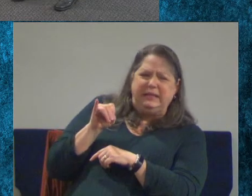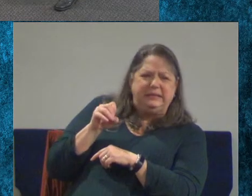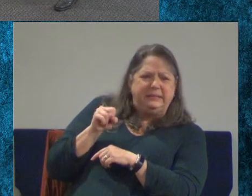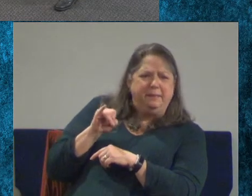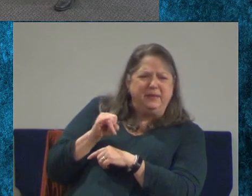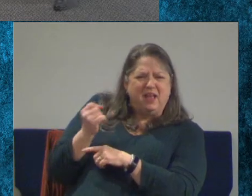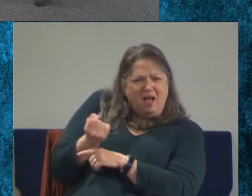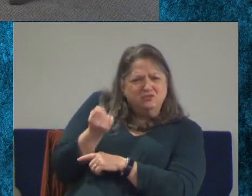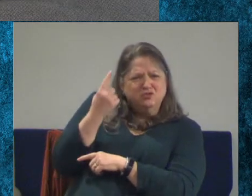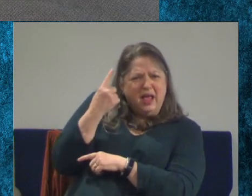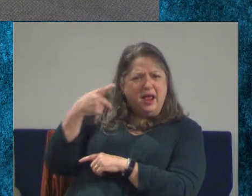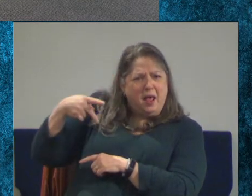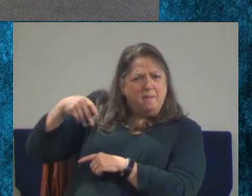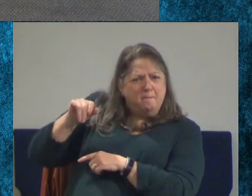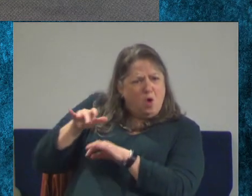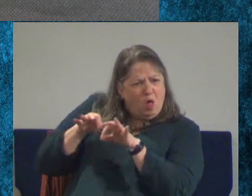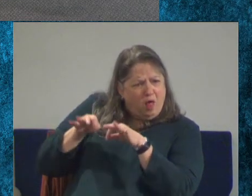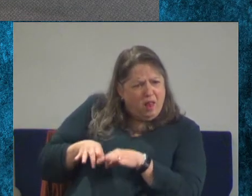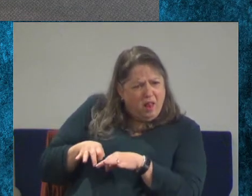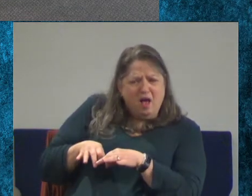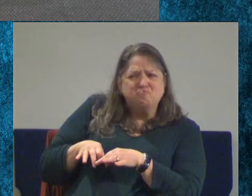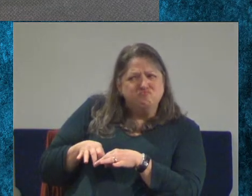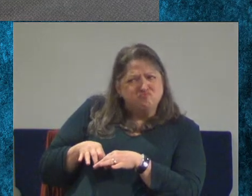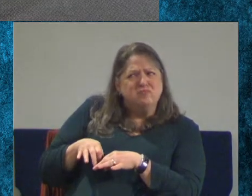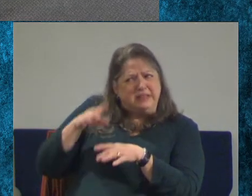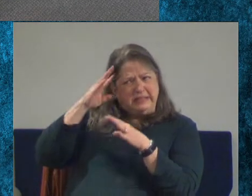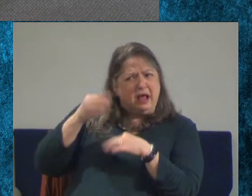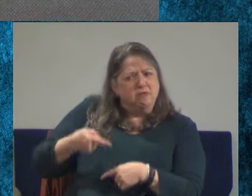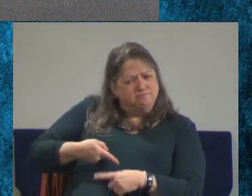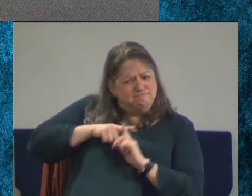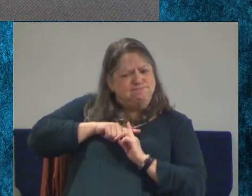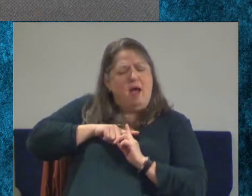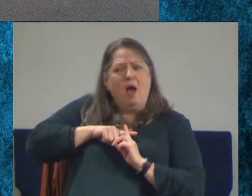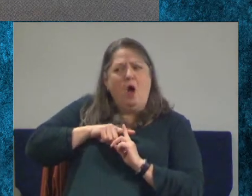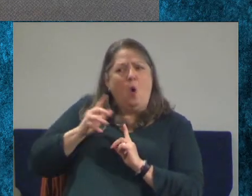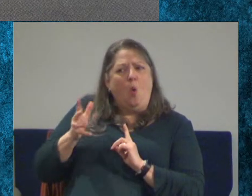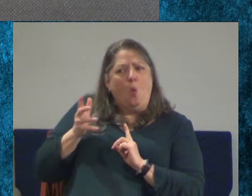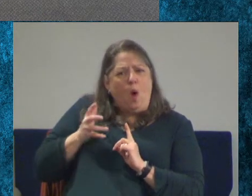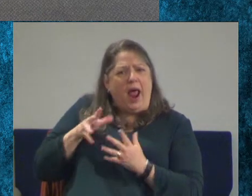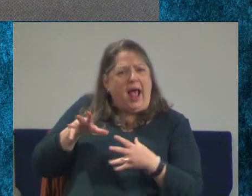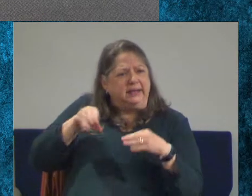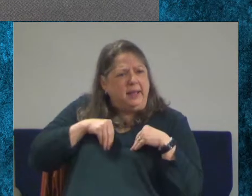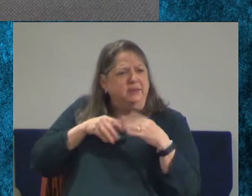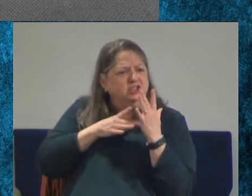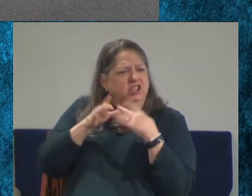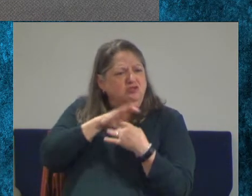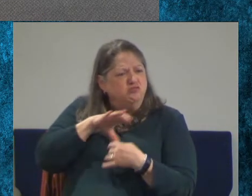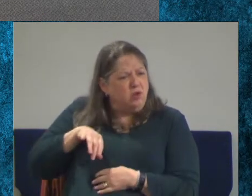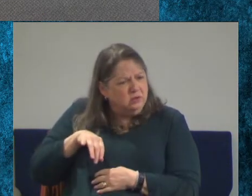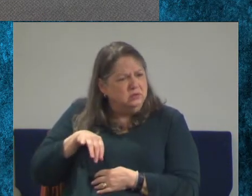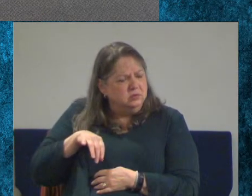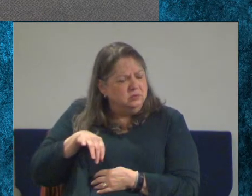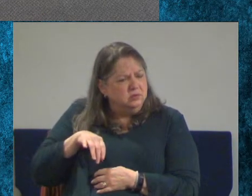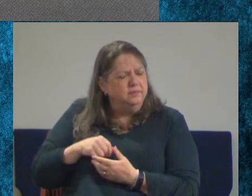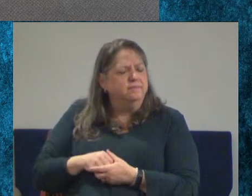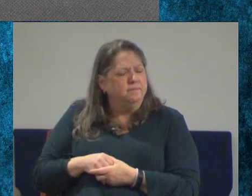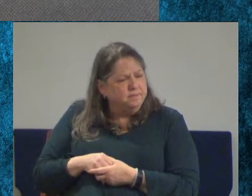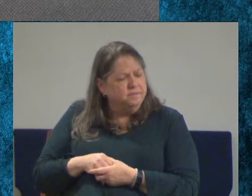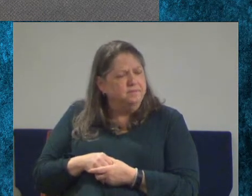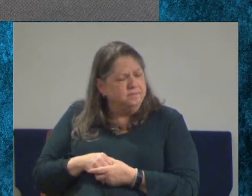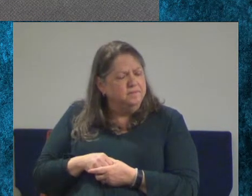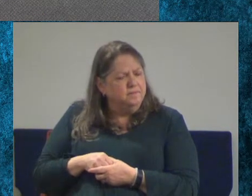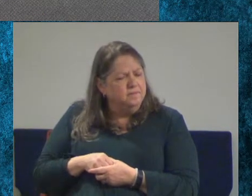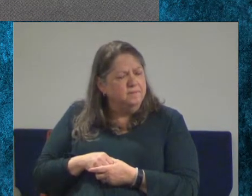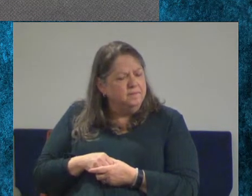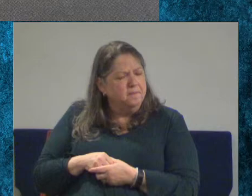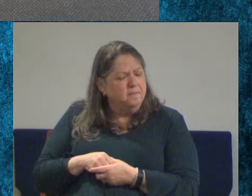what Paul does then, he sends Tychicus, who is a servant, a fellow servant of Paul. You see this in